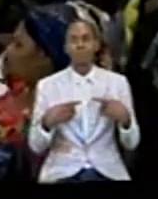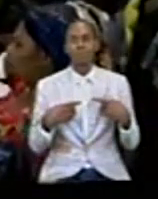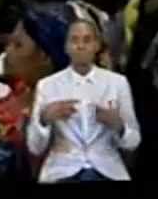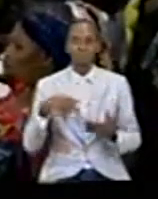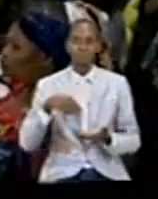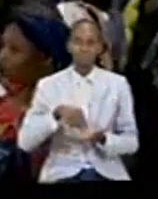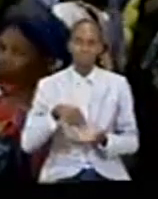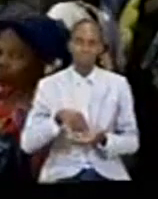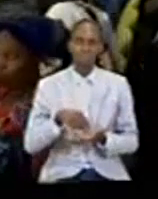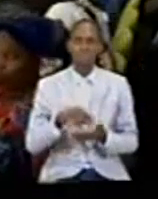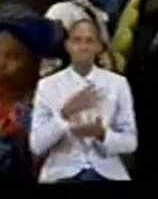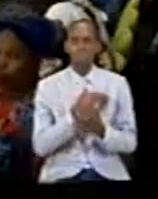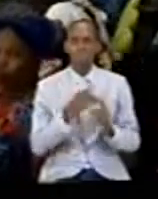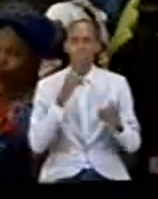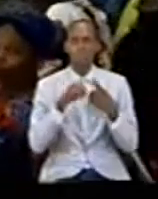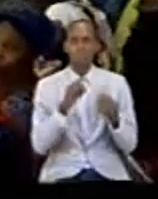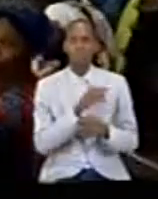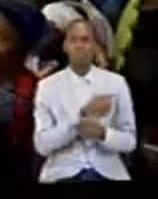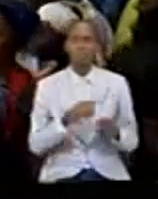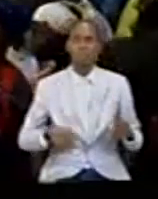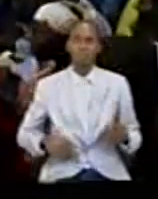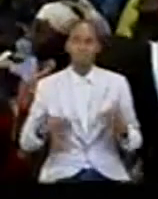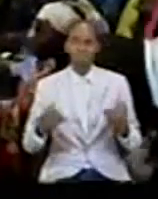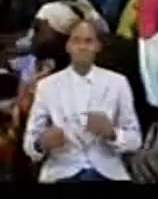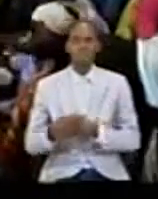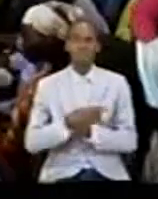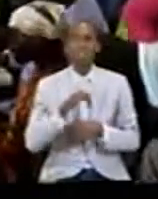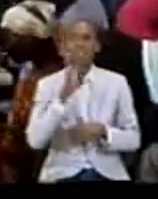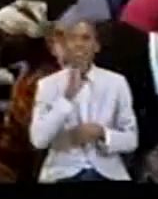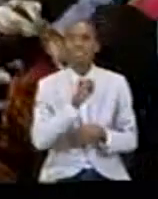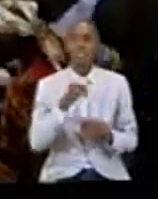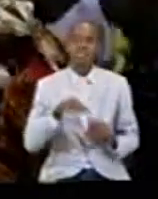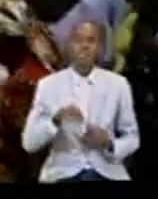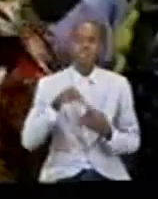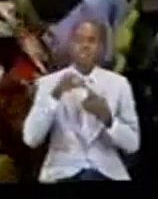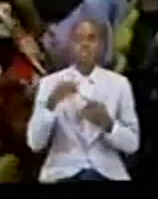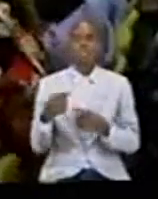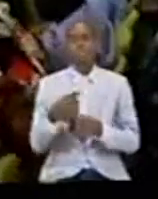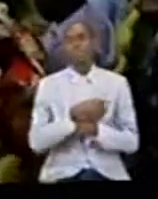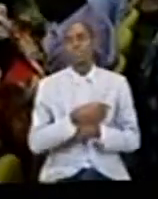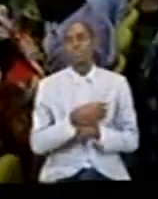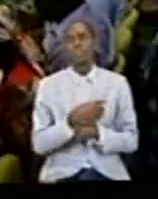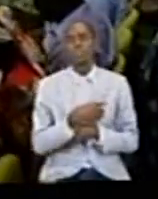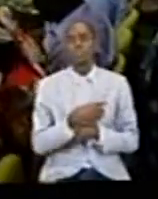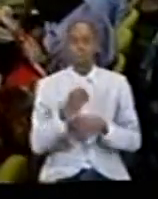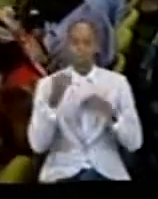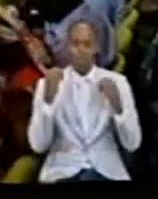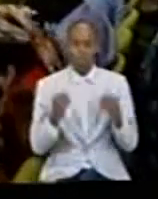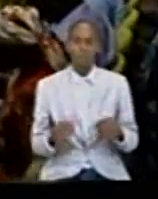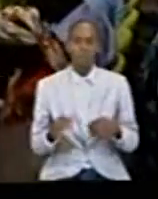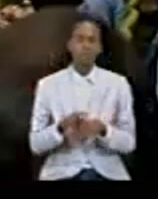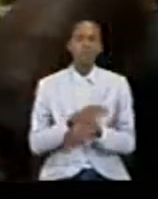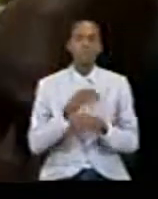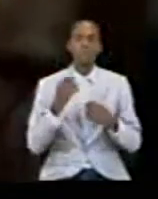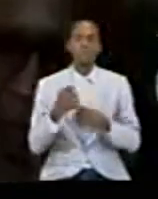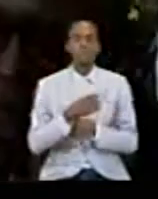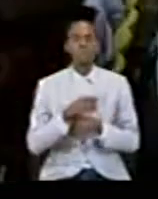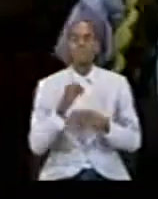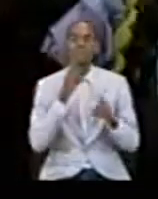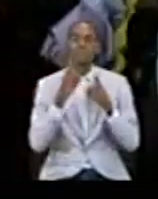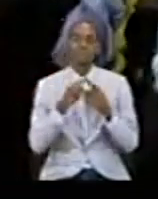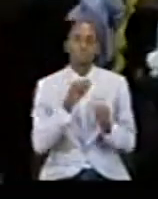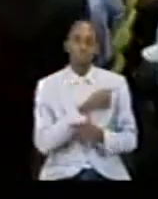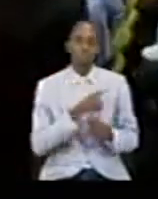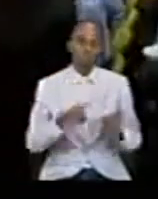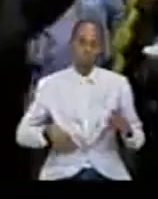up and tell the Lord, today is a special day. It's a glorious day, powerful day. Tell the Lord, tell the